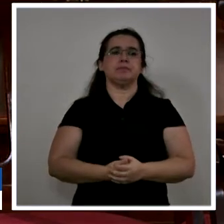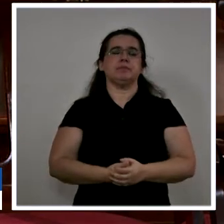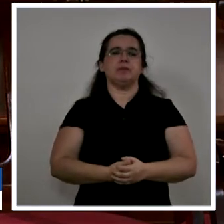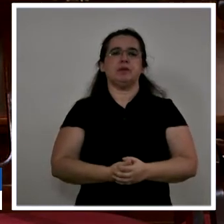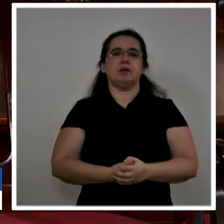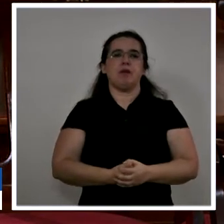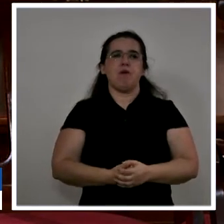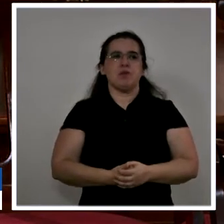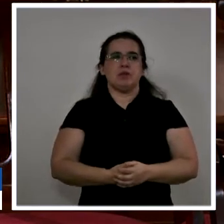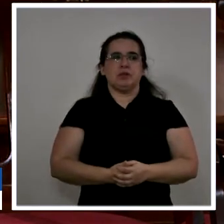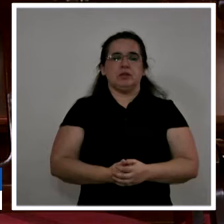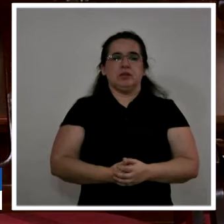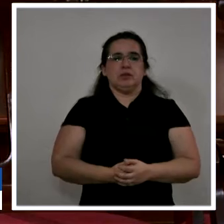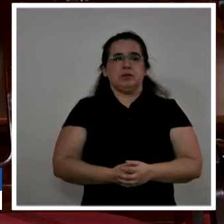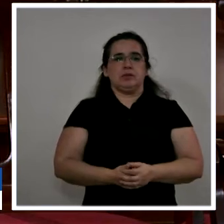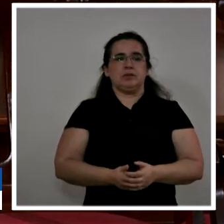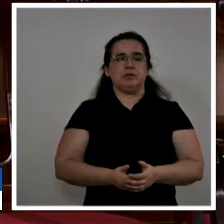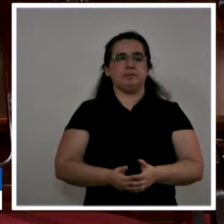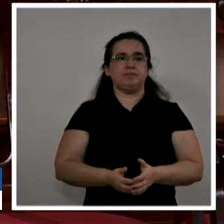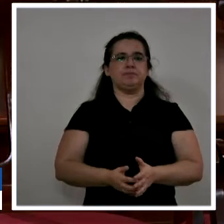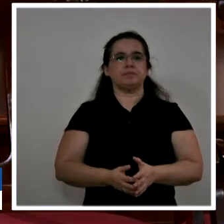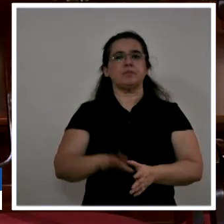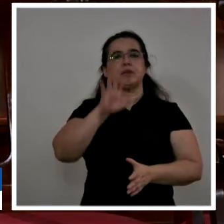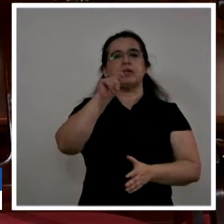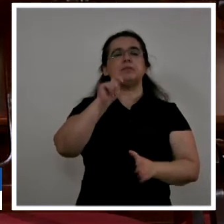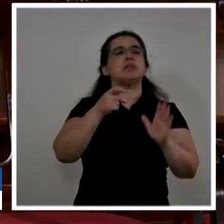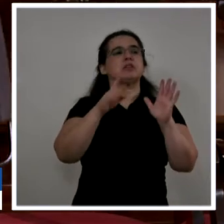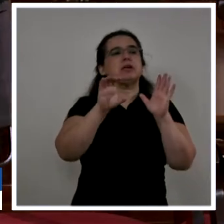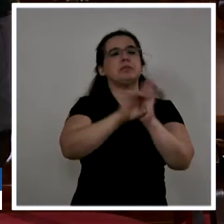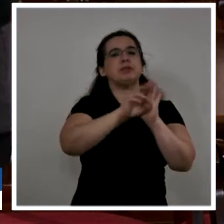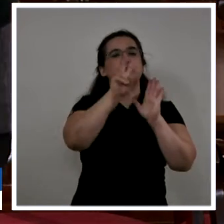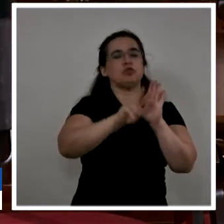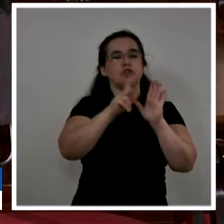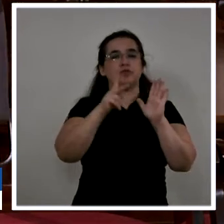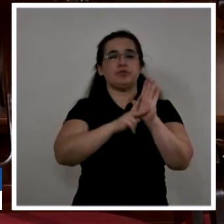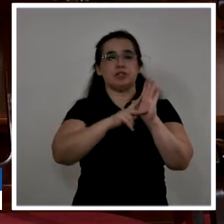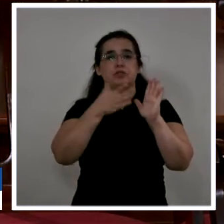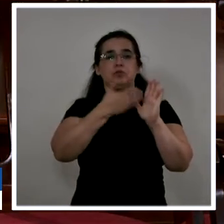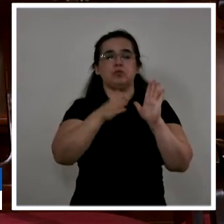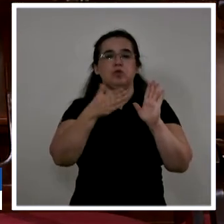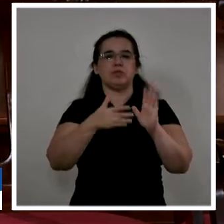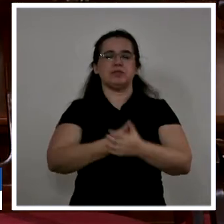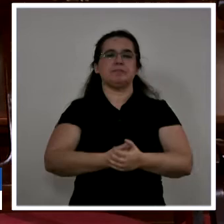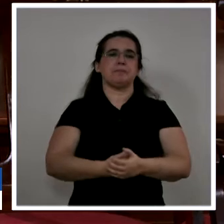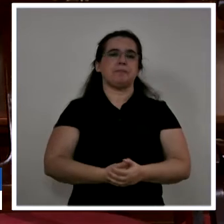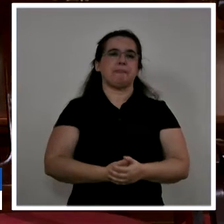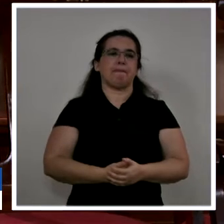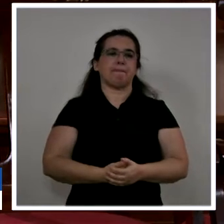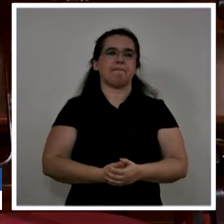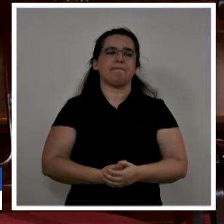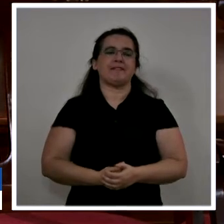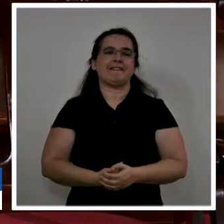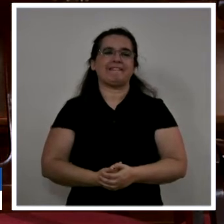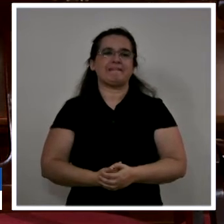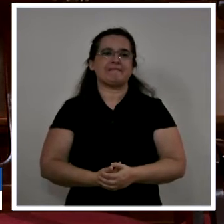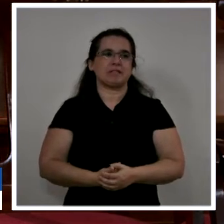and I will read and then Miguel will read. Okay. Hebreus capítulo 2 versículo 11. If I can find it quickly here, Hebrews 2 verse